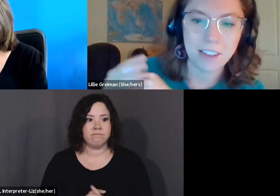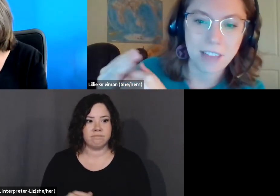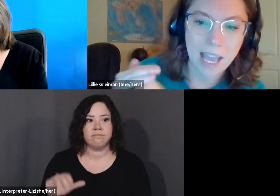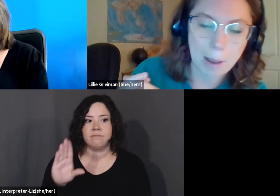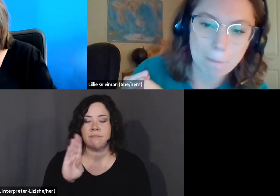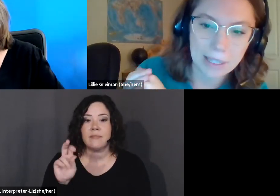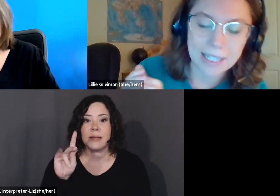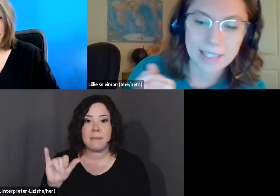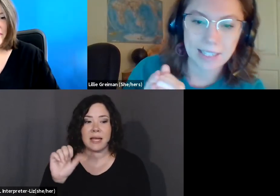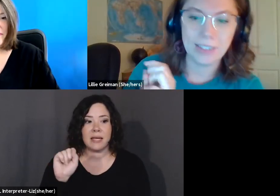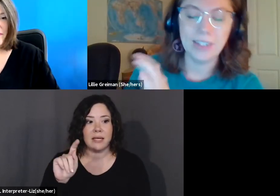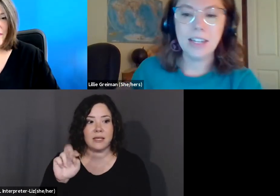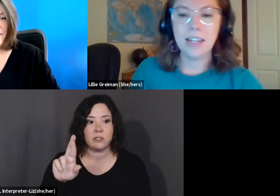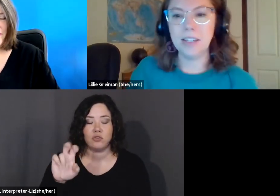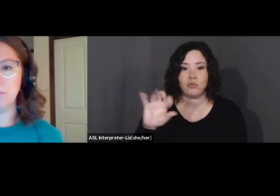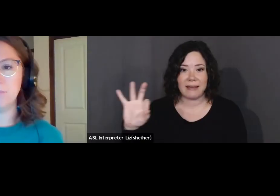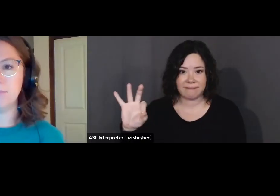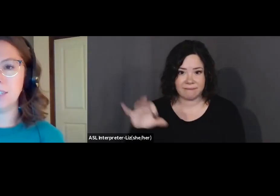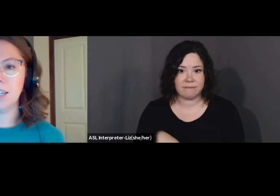BSTRIEFF at